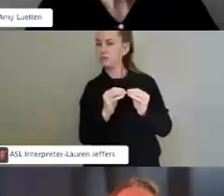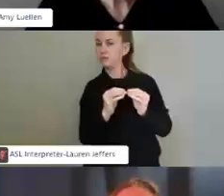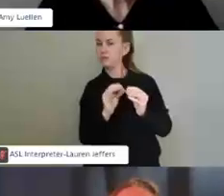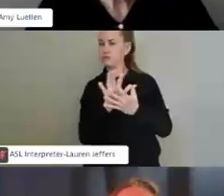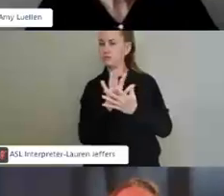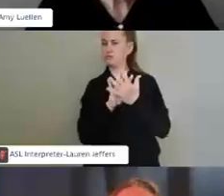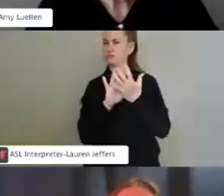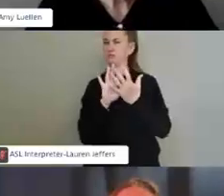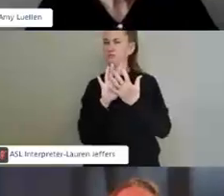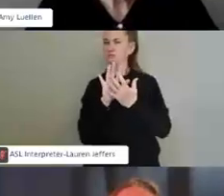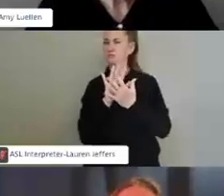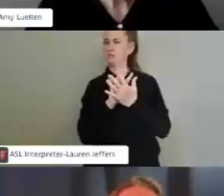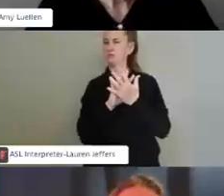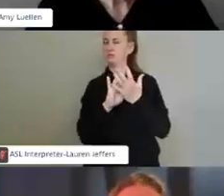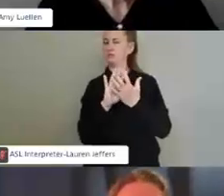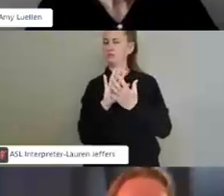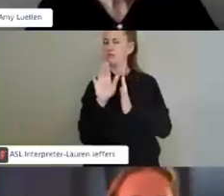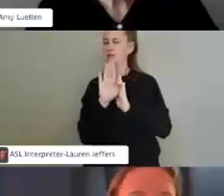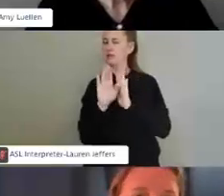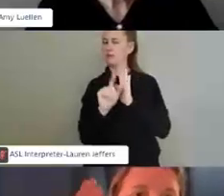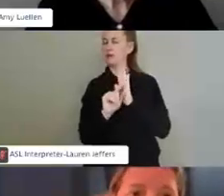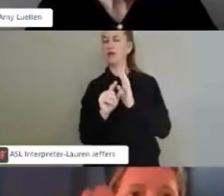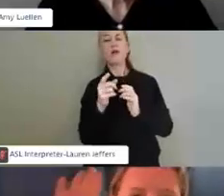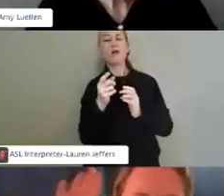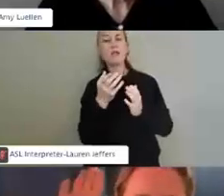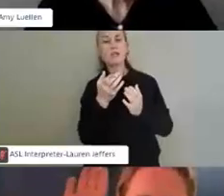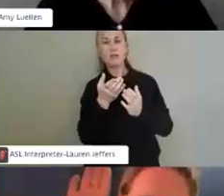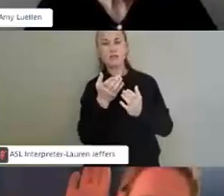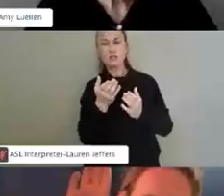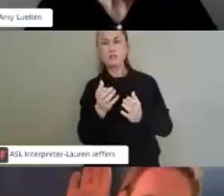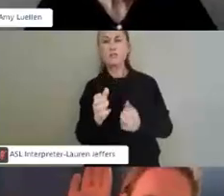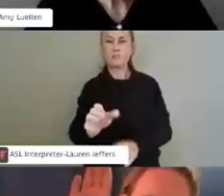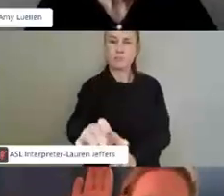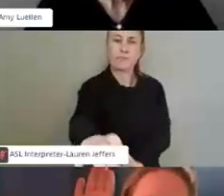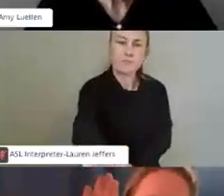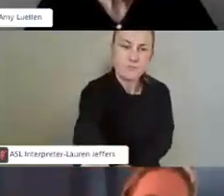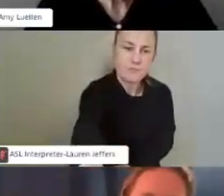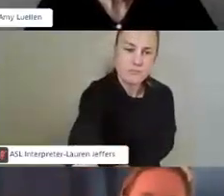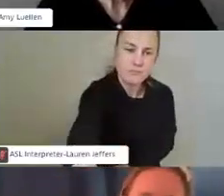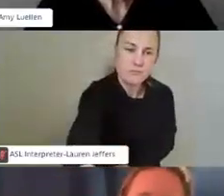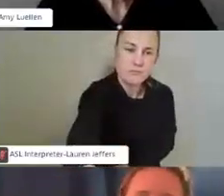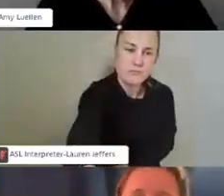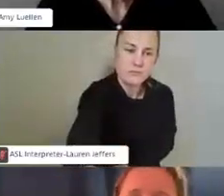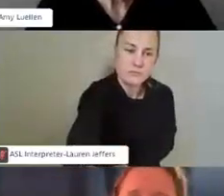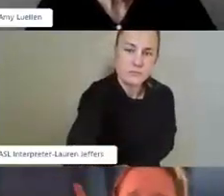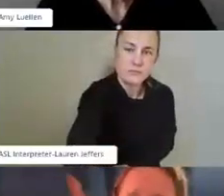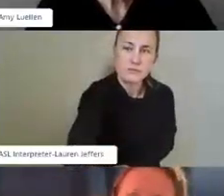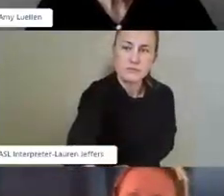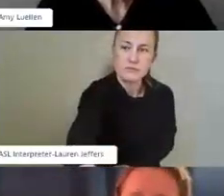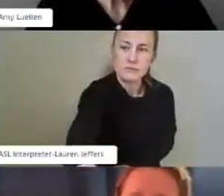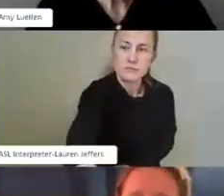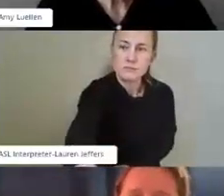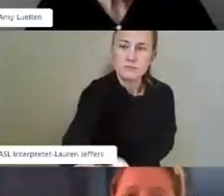And Casey, there is an item on the agenda to discuss the spill on the cap update, so we will be covering that a little